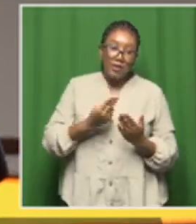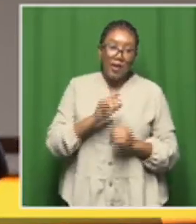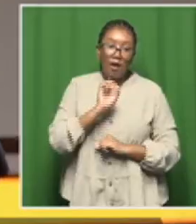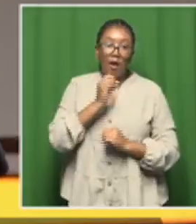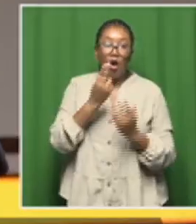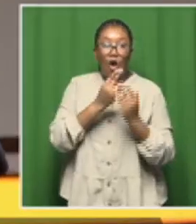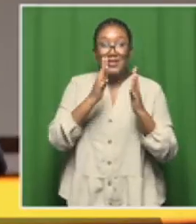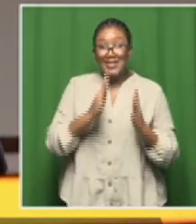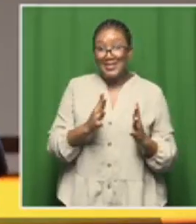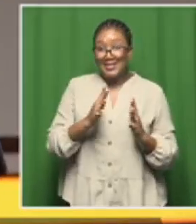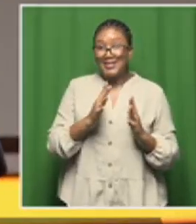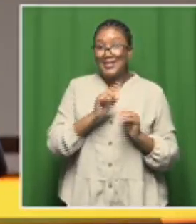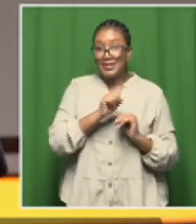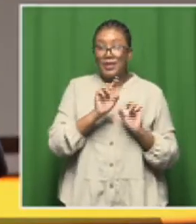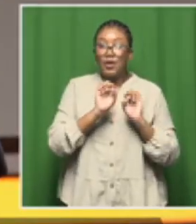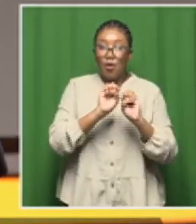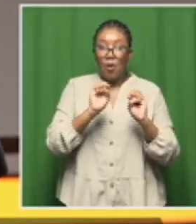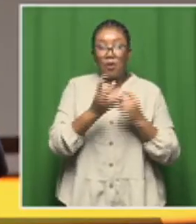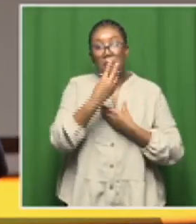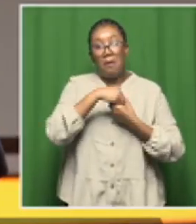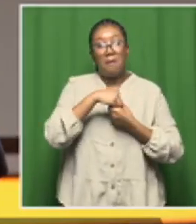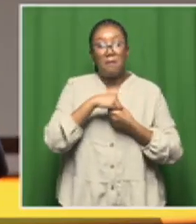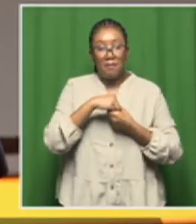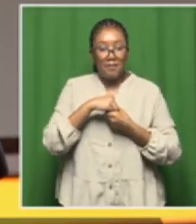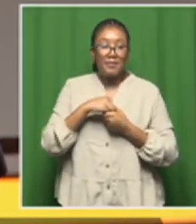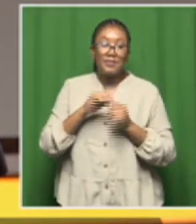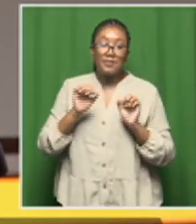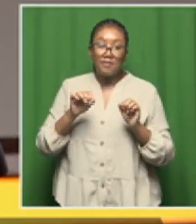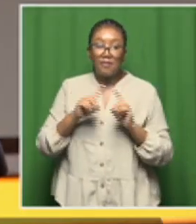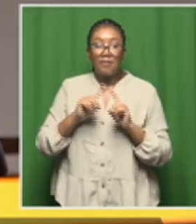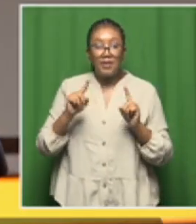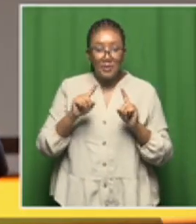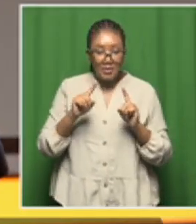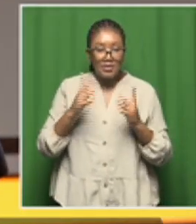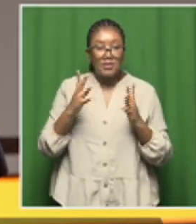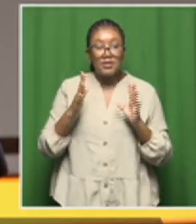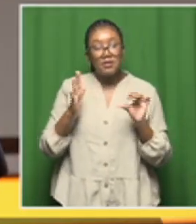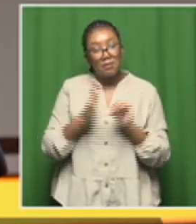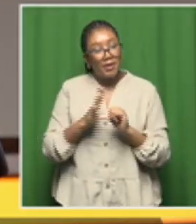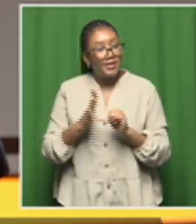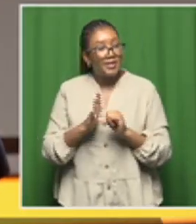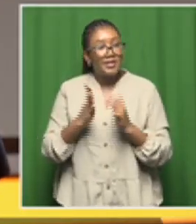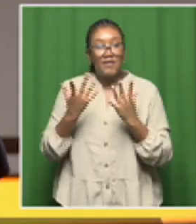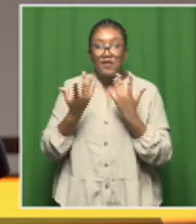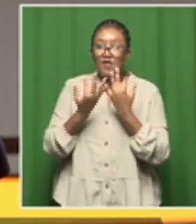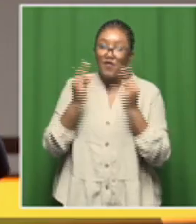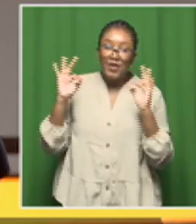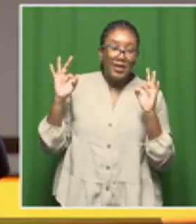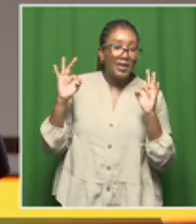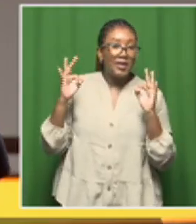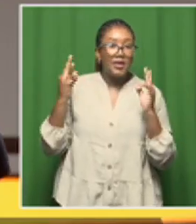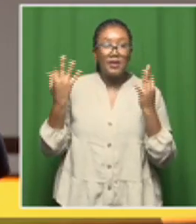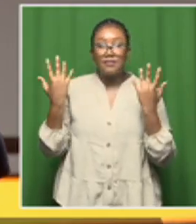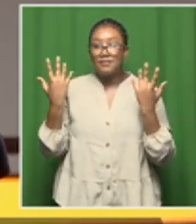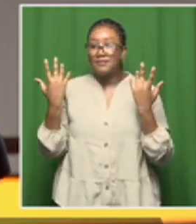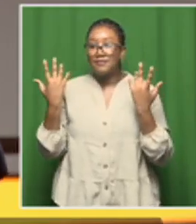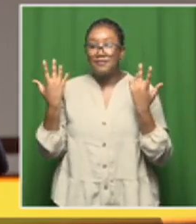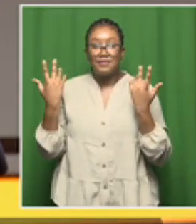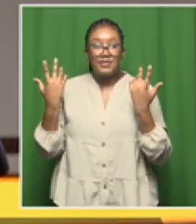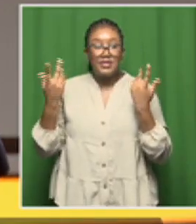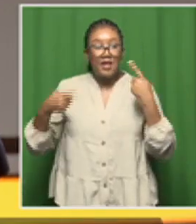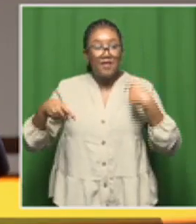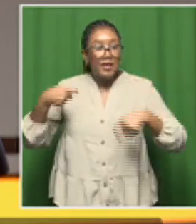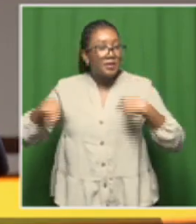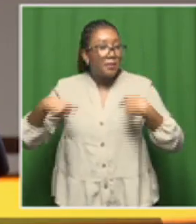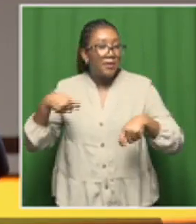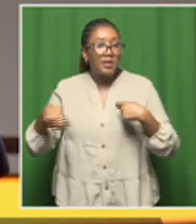group of artists, but quite an open-ended, very spontaneous and an